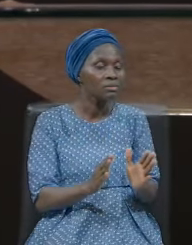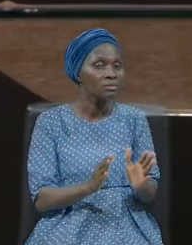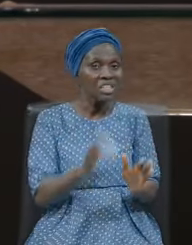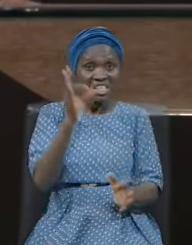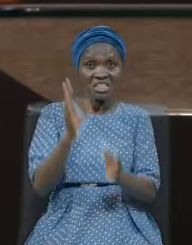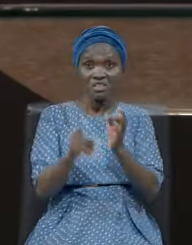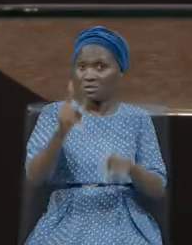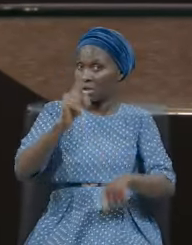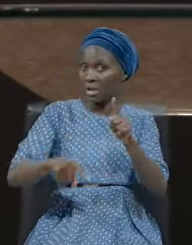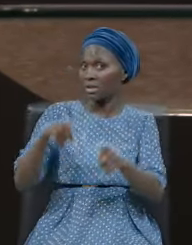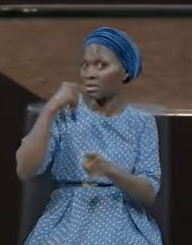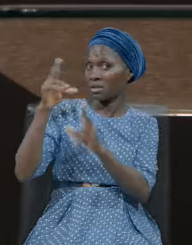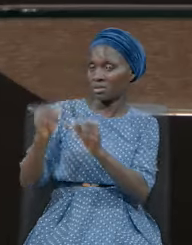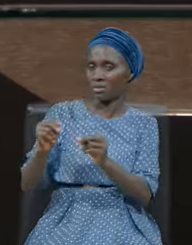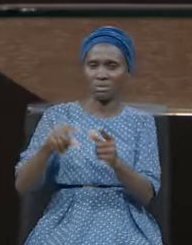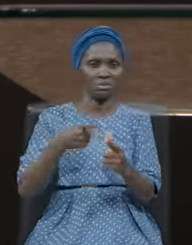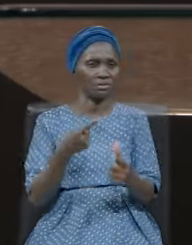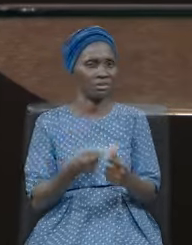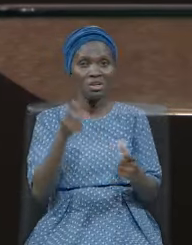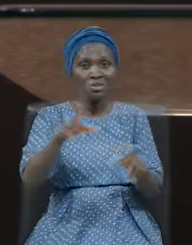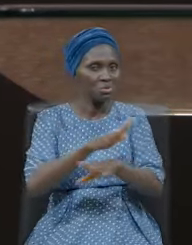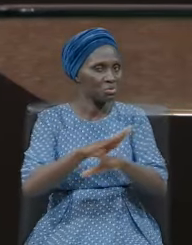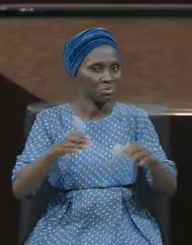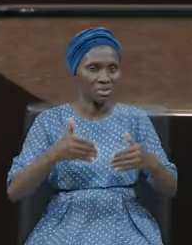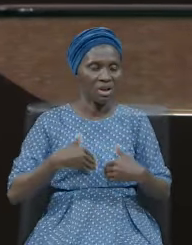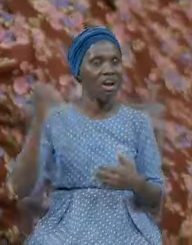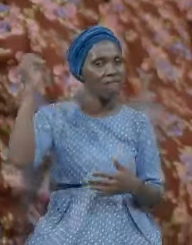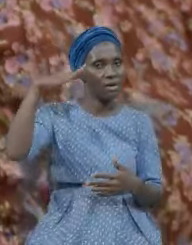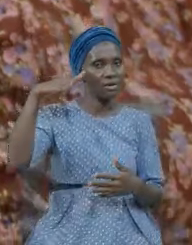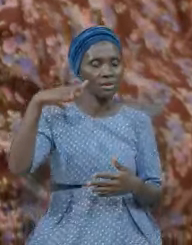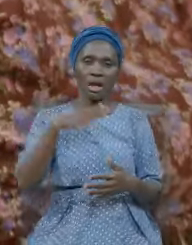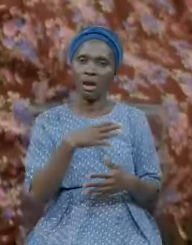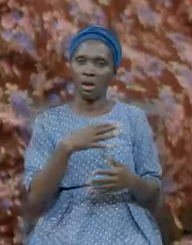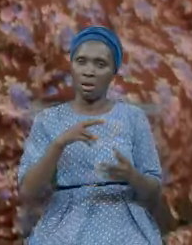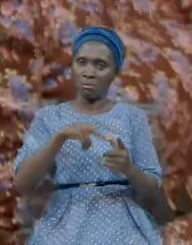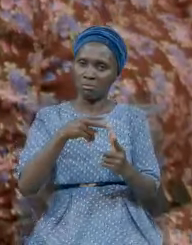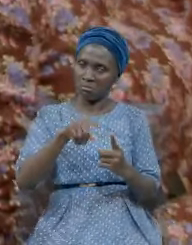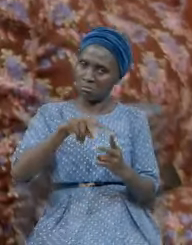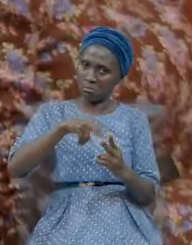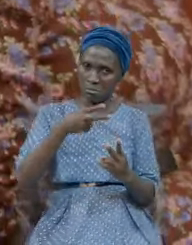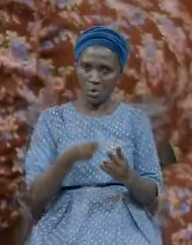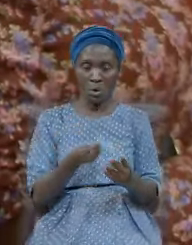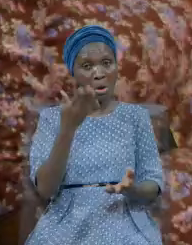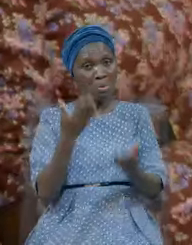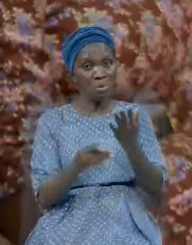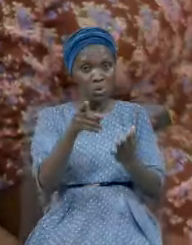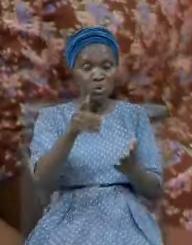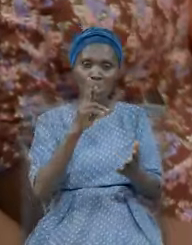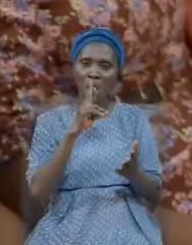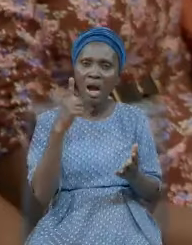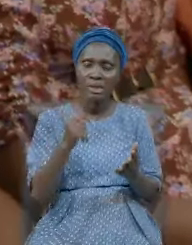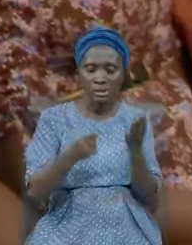can't say no, you don't have grace. And you, the tempter, And you, the temptress,